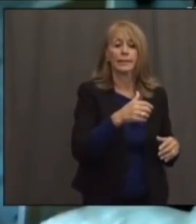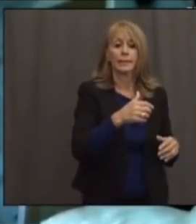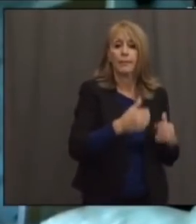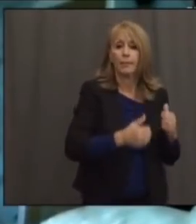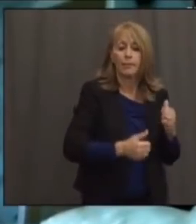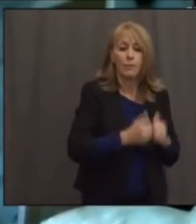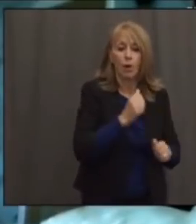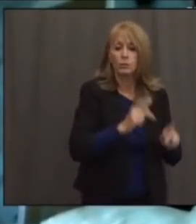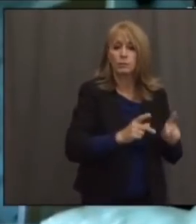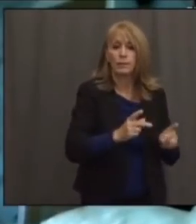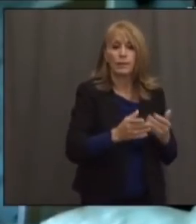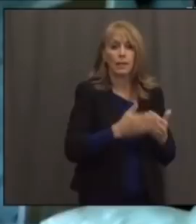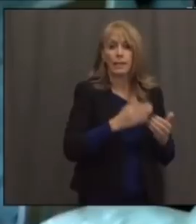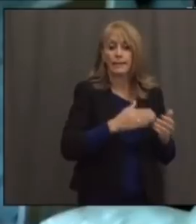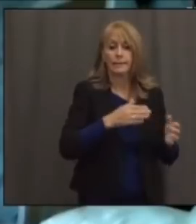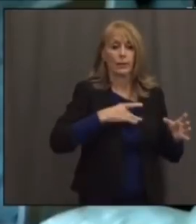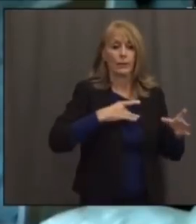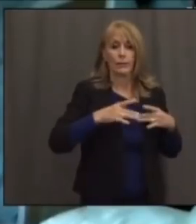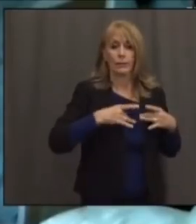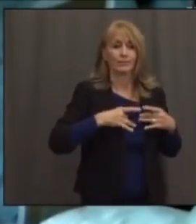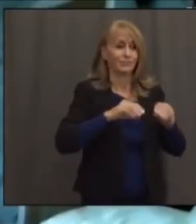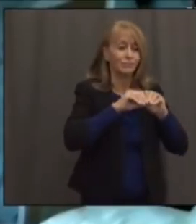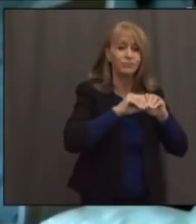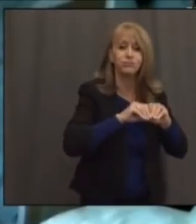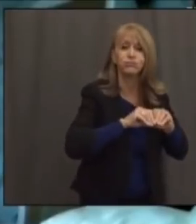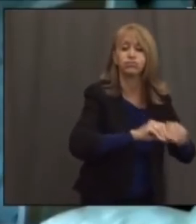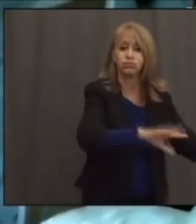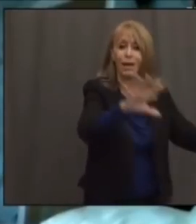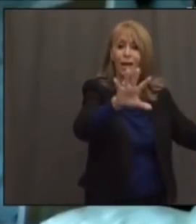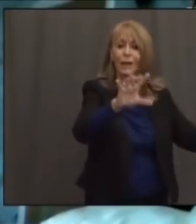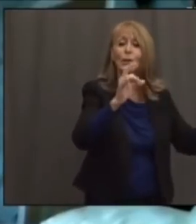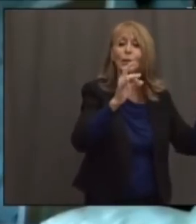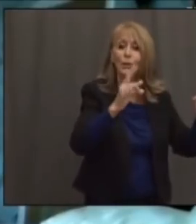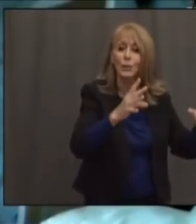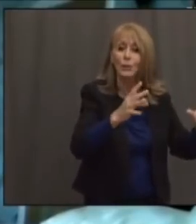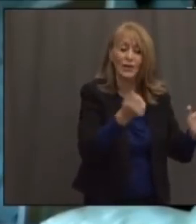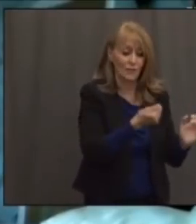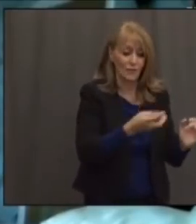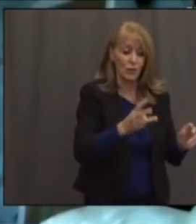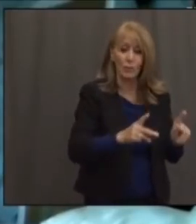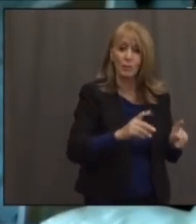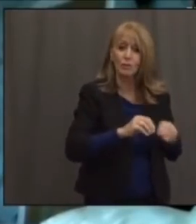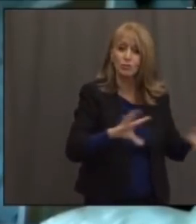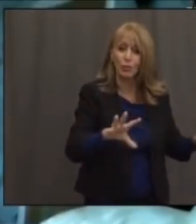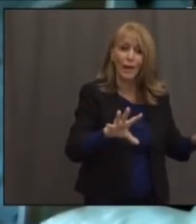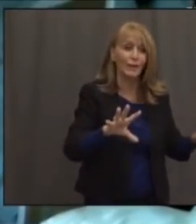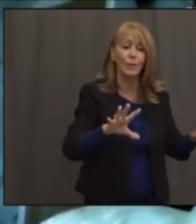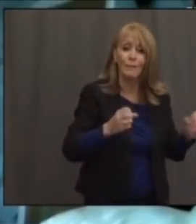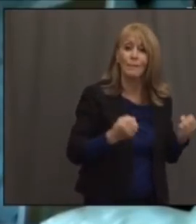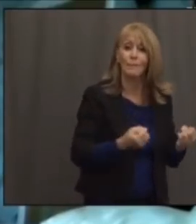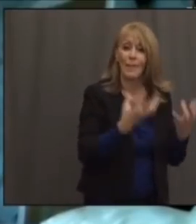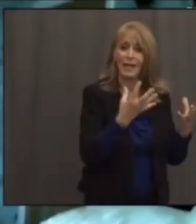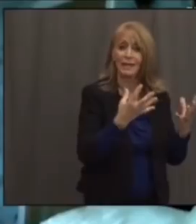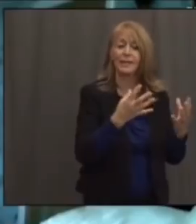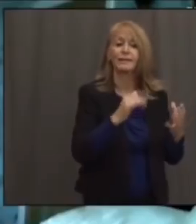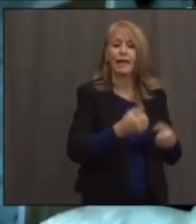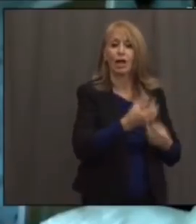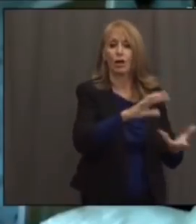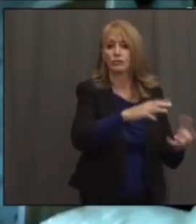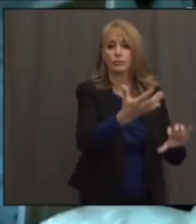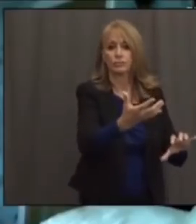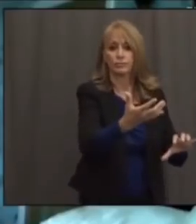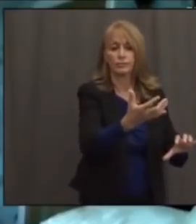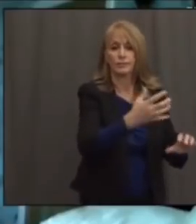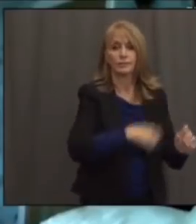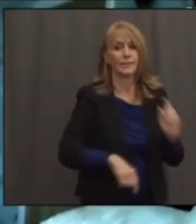of the population responsible for 80% of the transmission. And that puts a little bit of a wrench into that